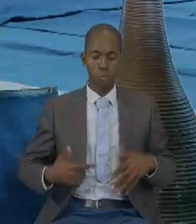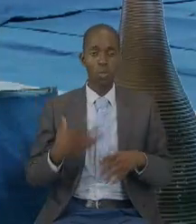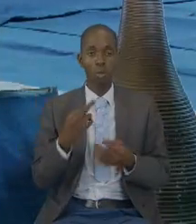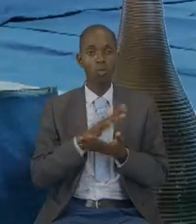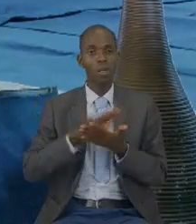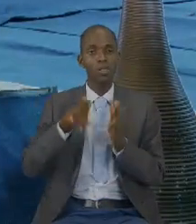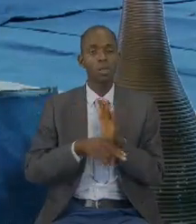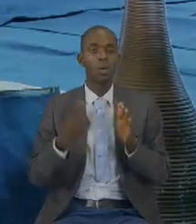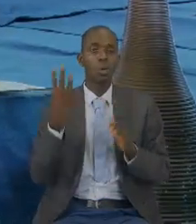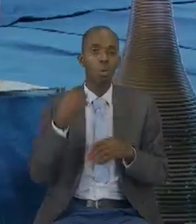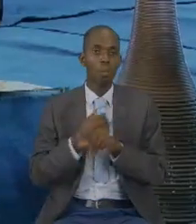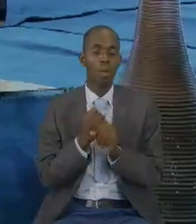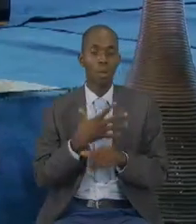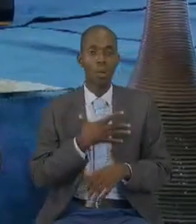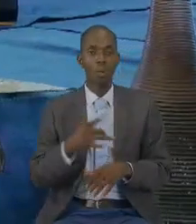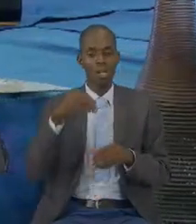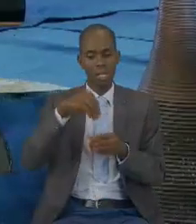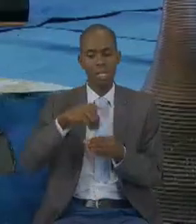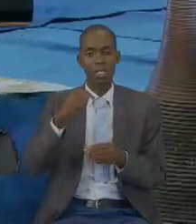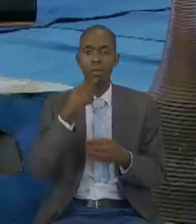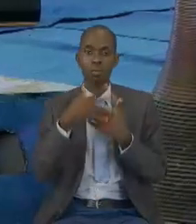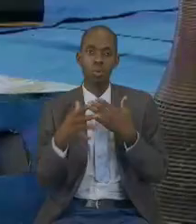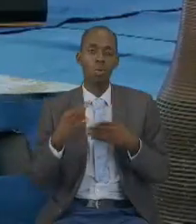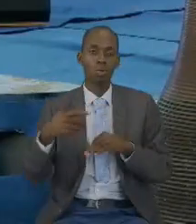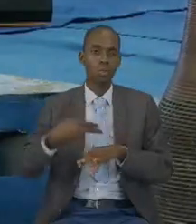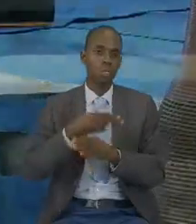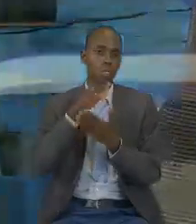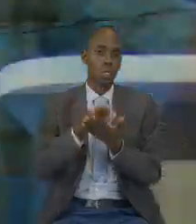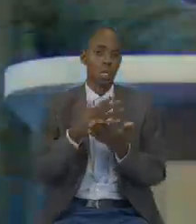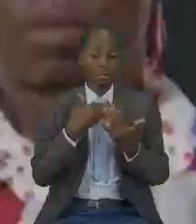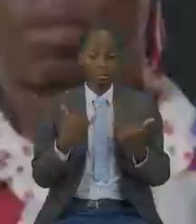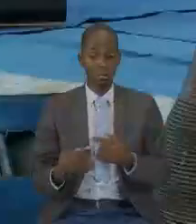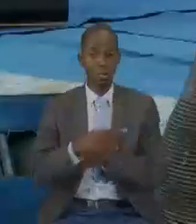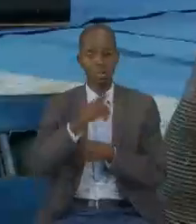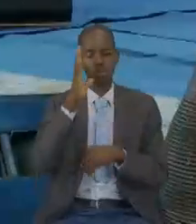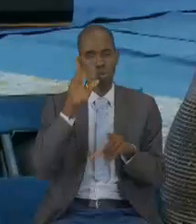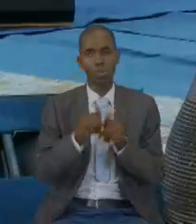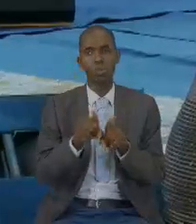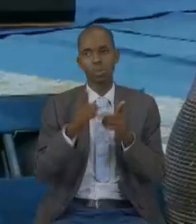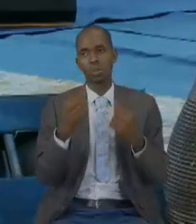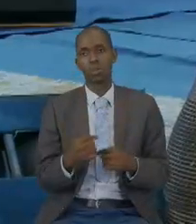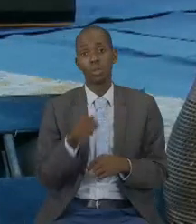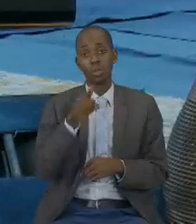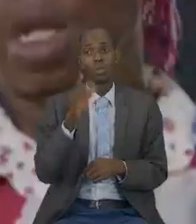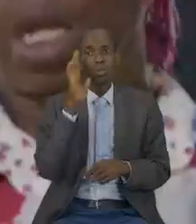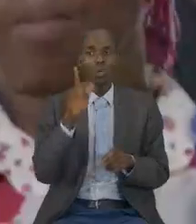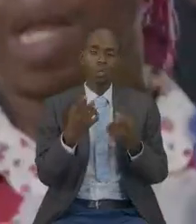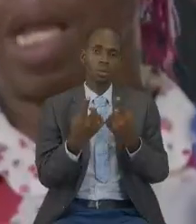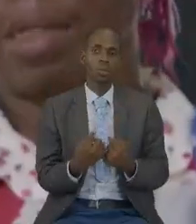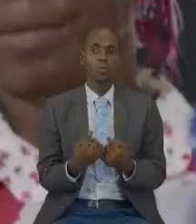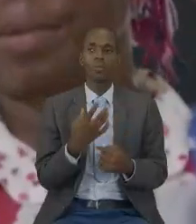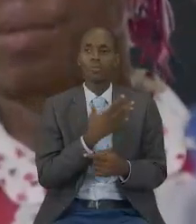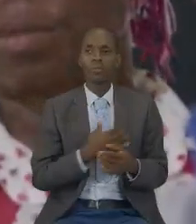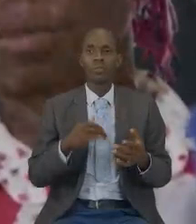made white in the blood of the Lamb. And today, you will also come. I say you will come. And that